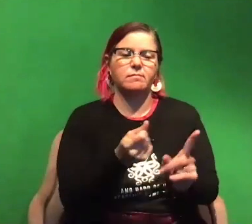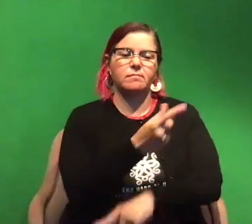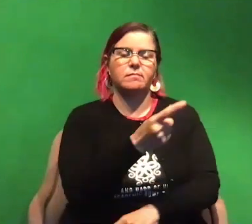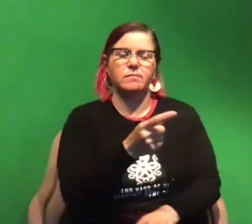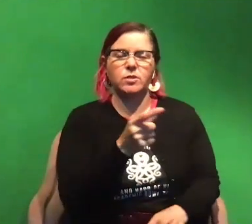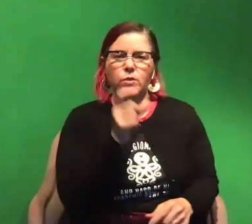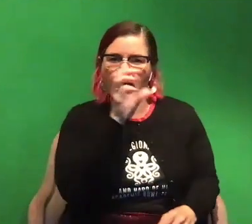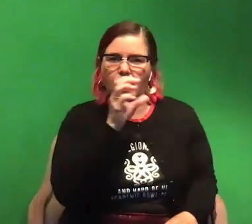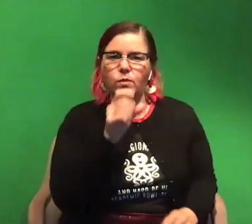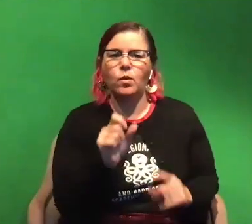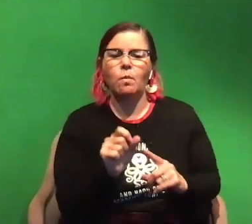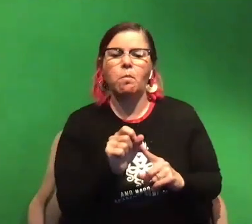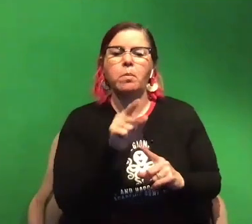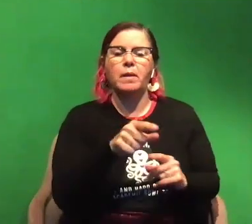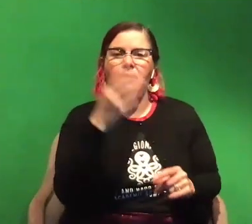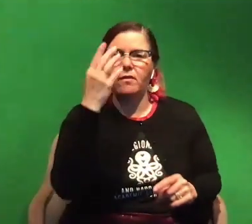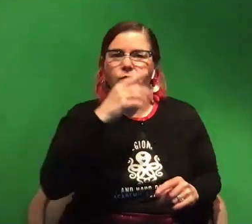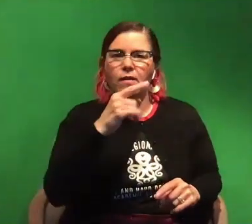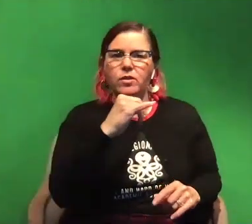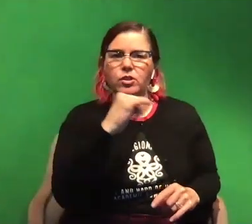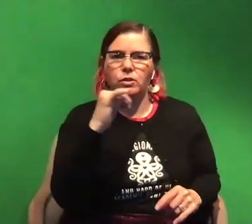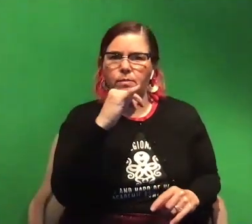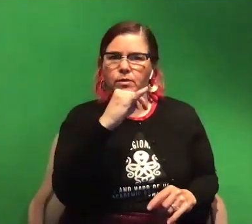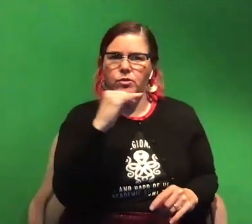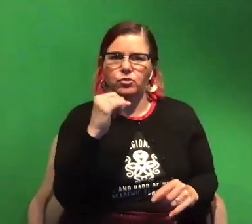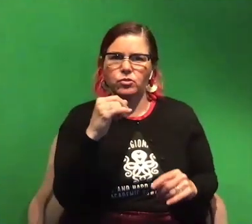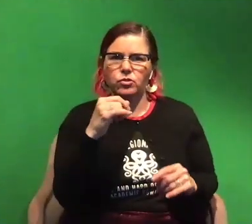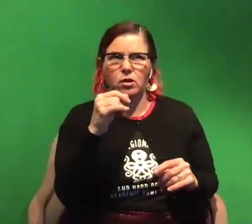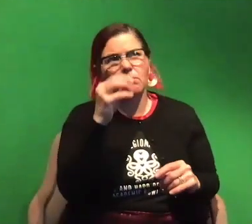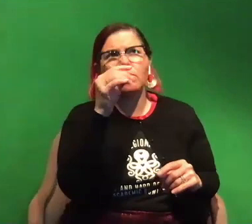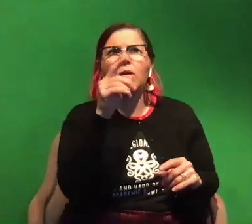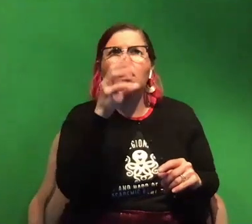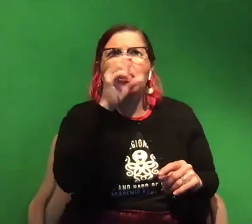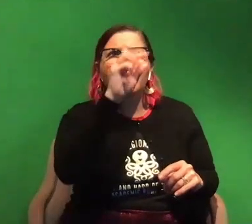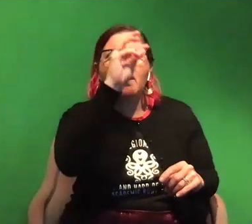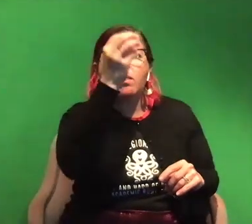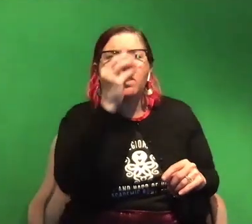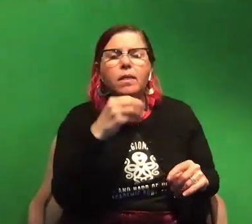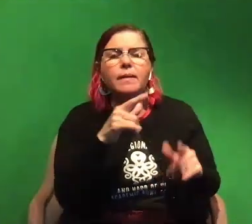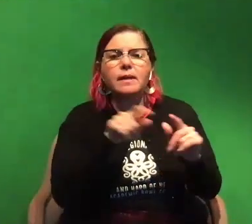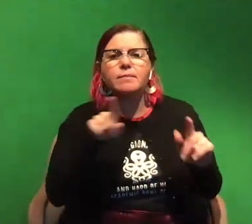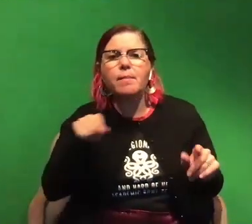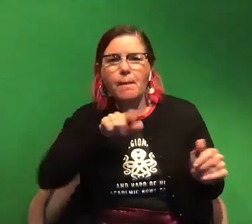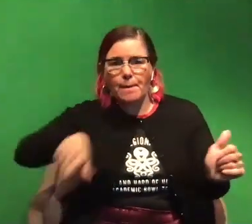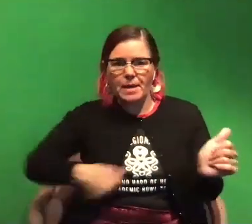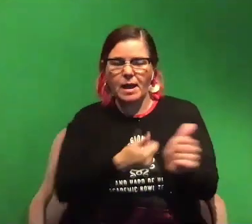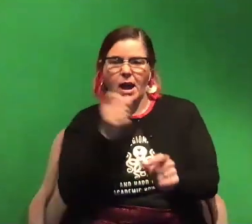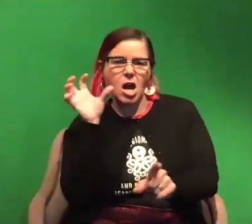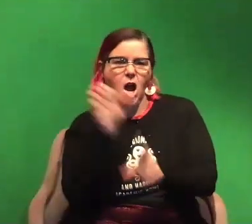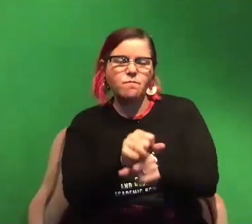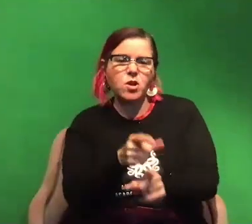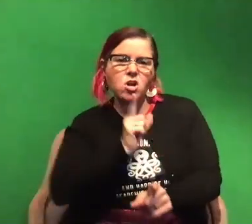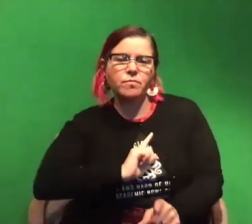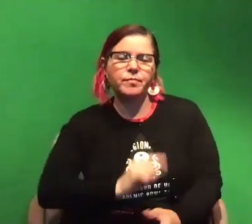of ink in front of a shrimp so that the shrimp is focused on this tumbling ball of ink. And meanwhile, they can sneak up behind the shrimp and attack it without the